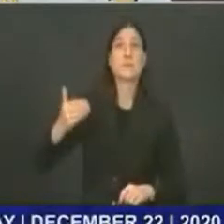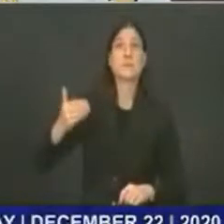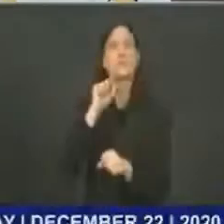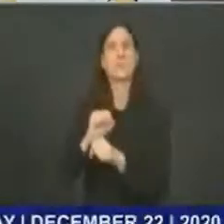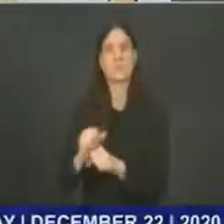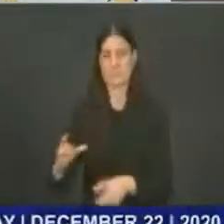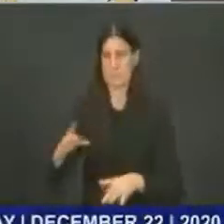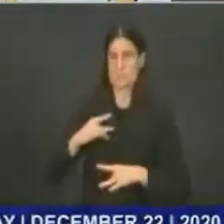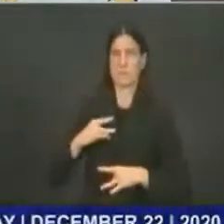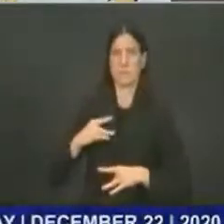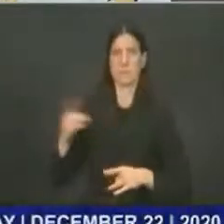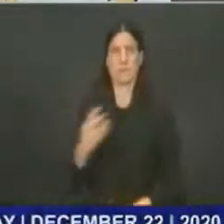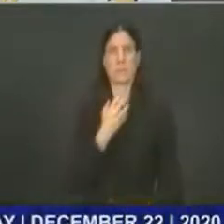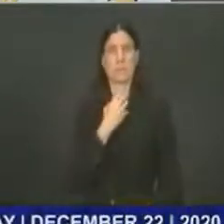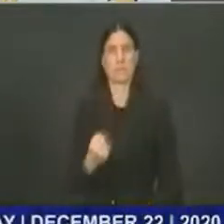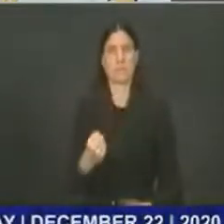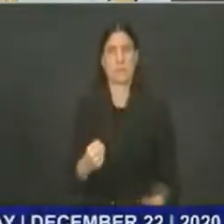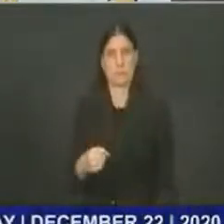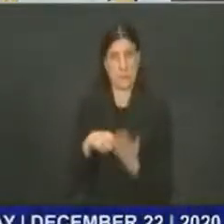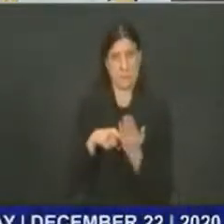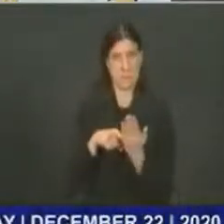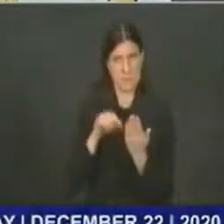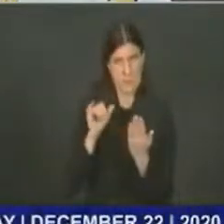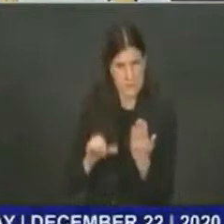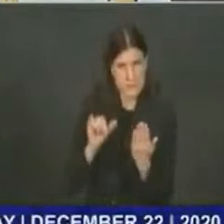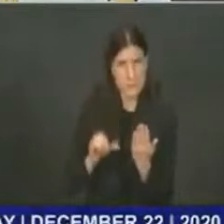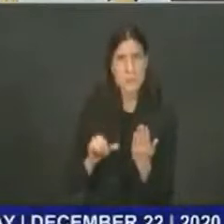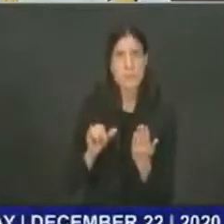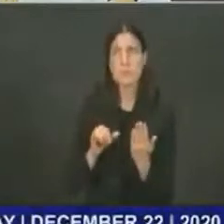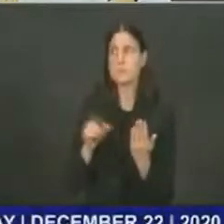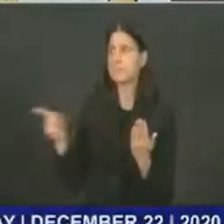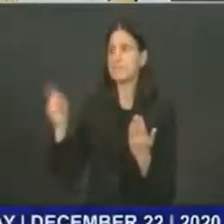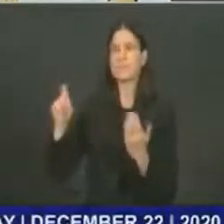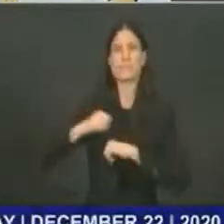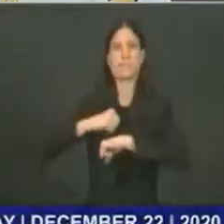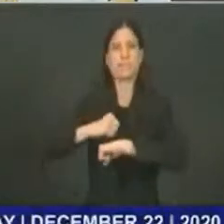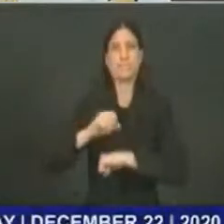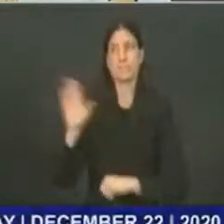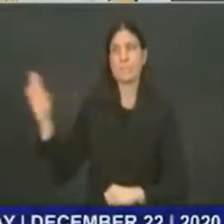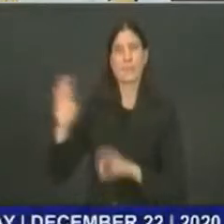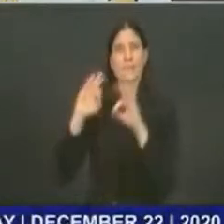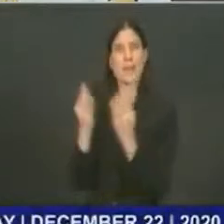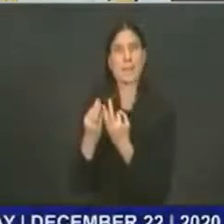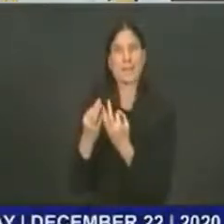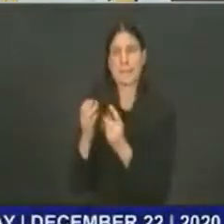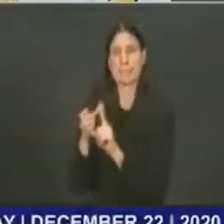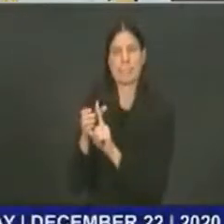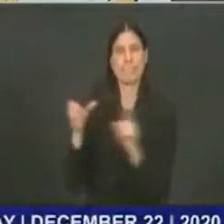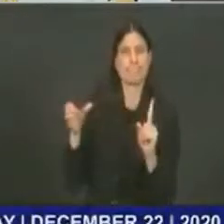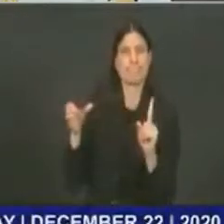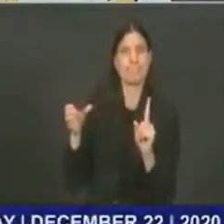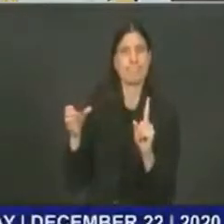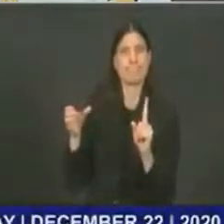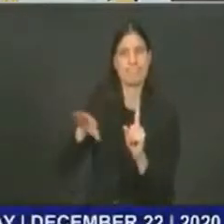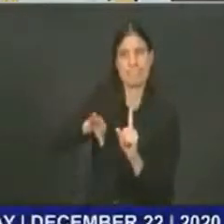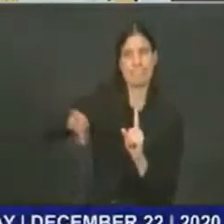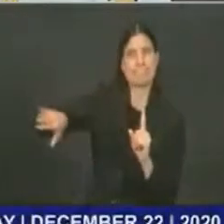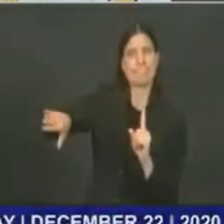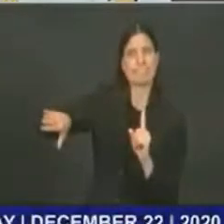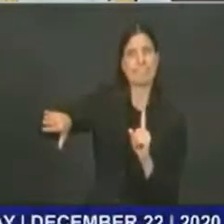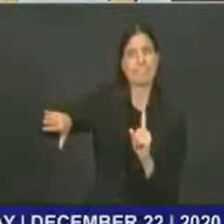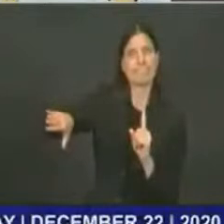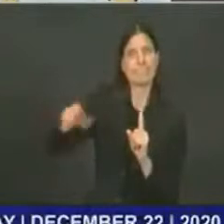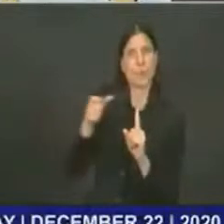my household. I was able to identify that I was positive and ensure that no one else around me has